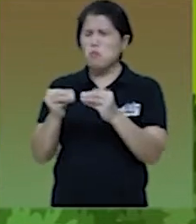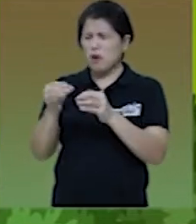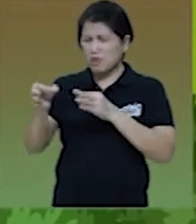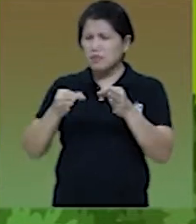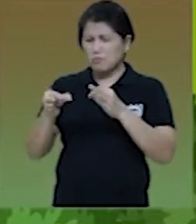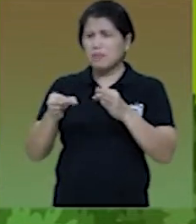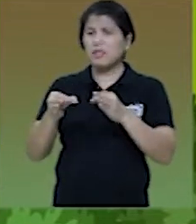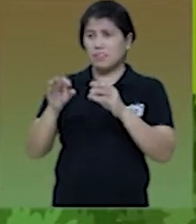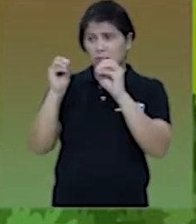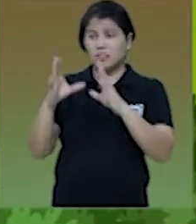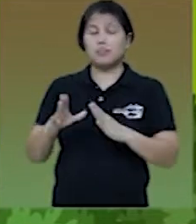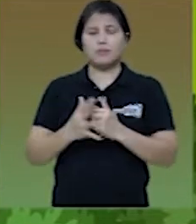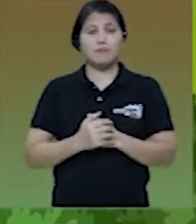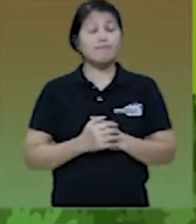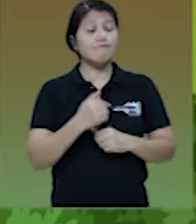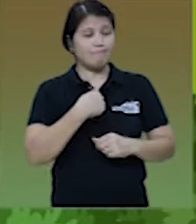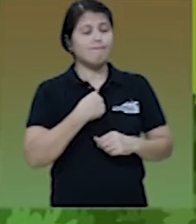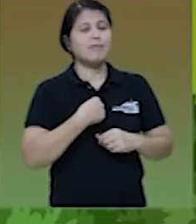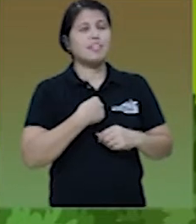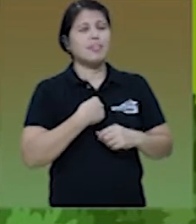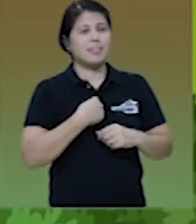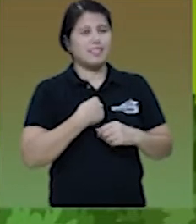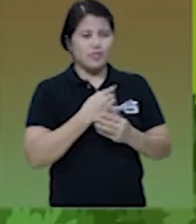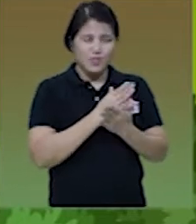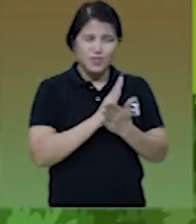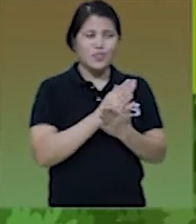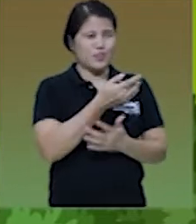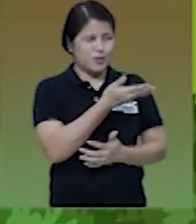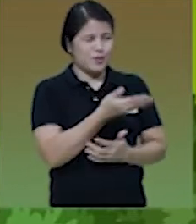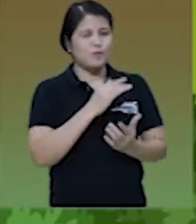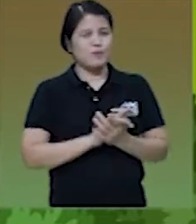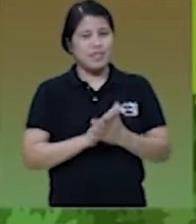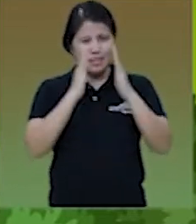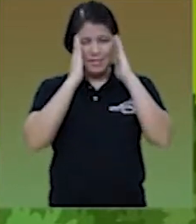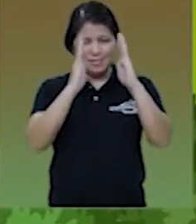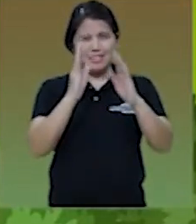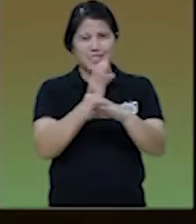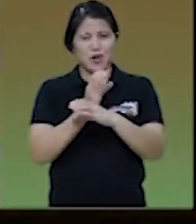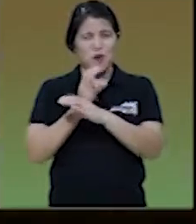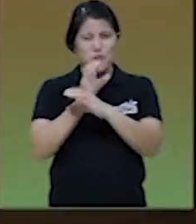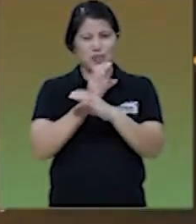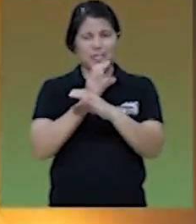more, teacher? I will gladly do so. Listen carefully.